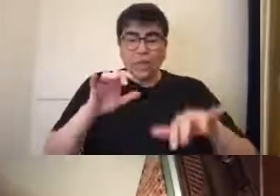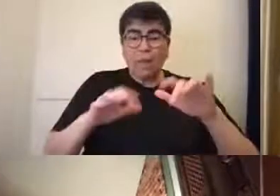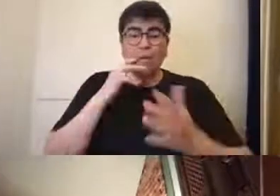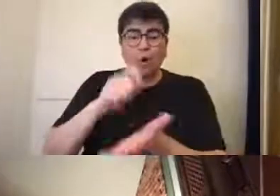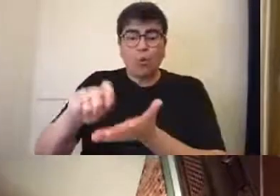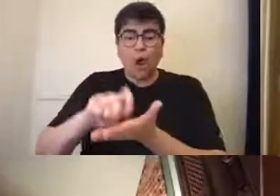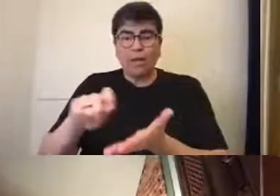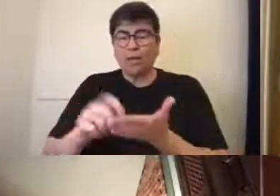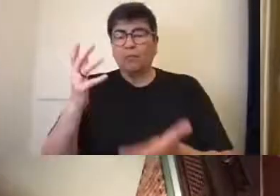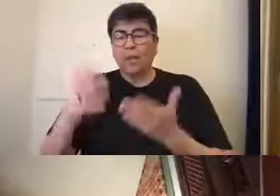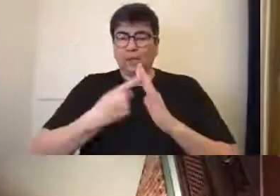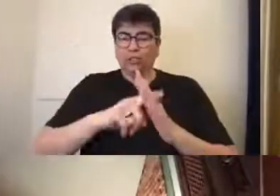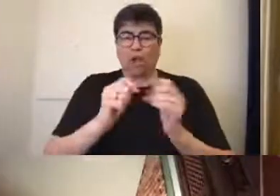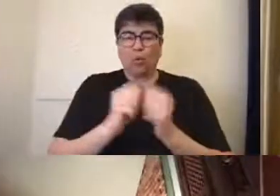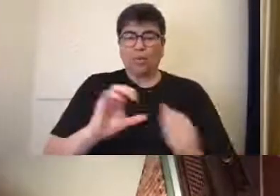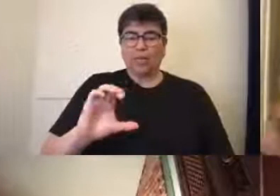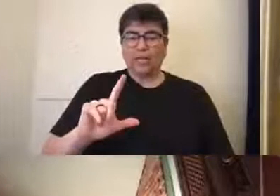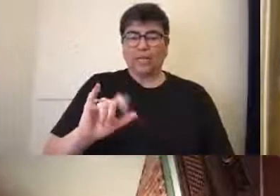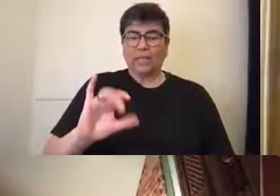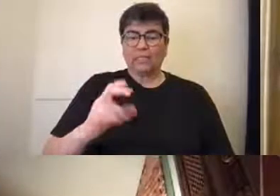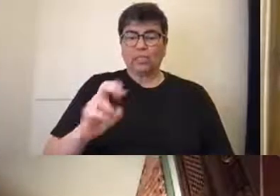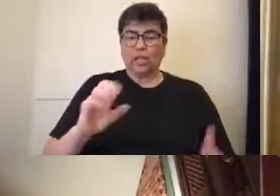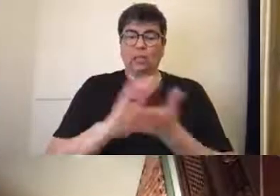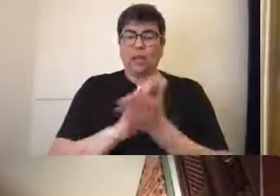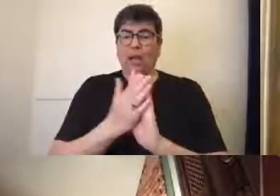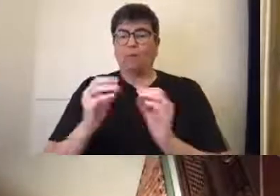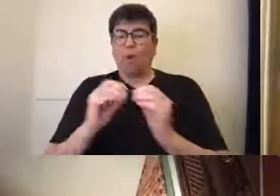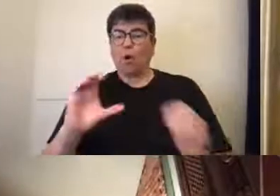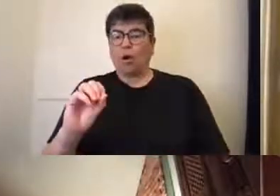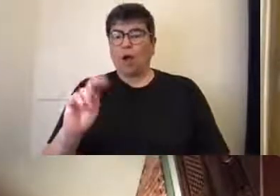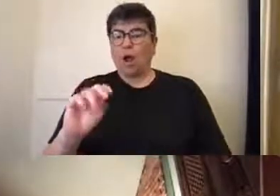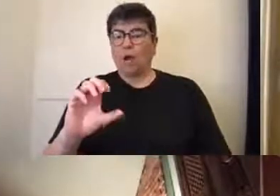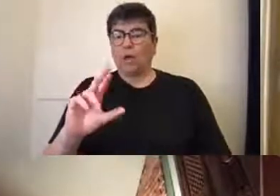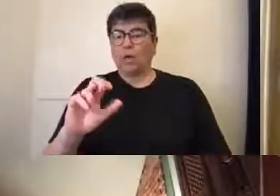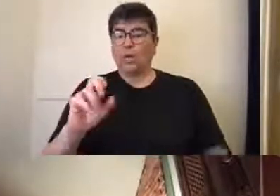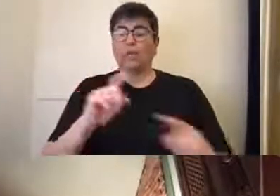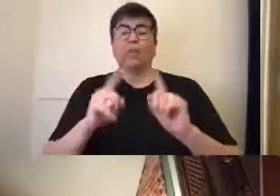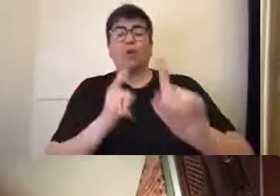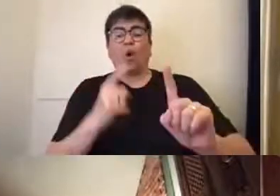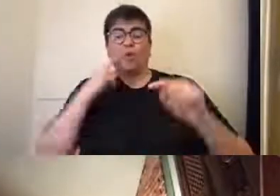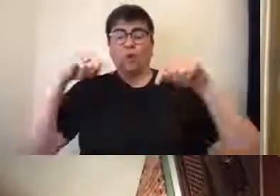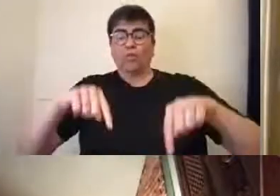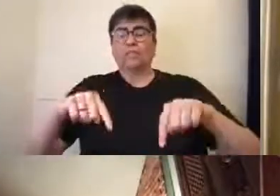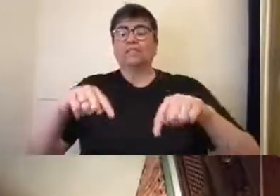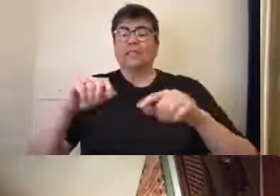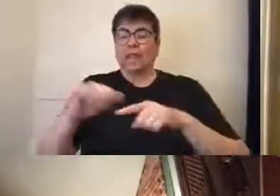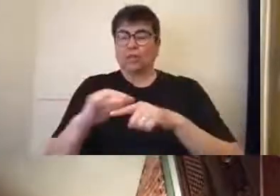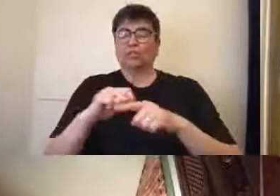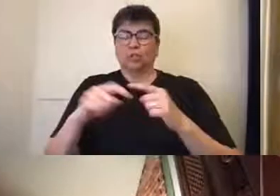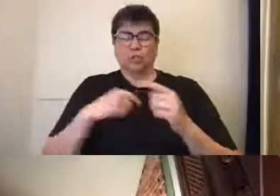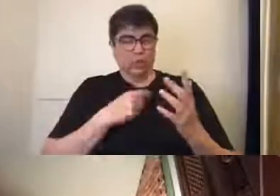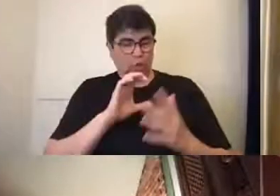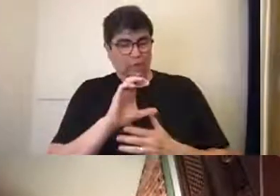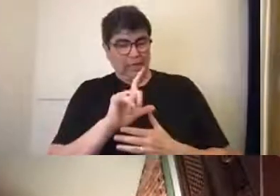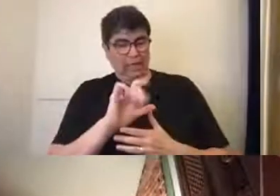yeah, maybe you have to start with the cliche to get more concrete. But the ultimate goal of this exercise should be to move through cliche